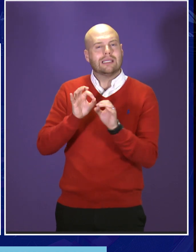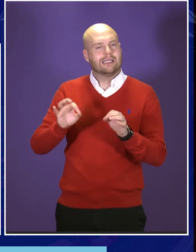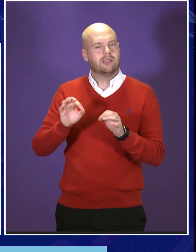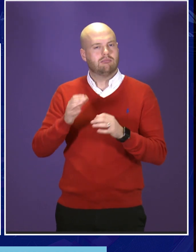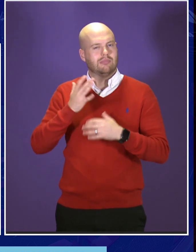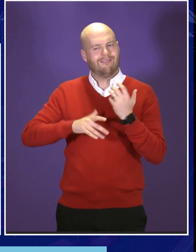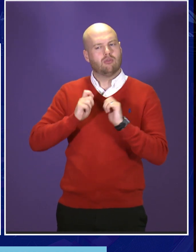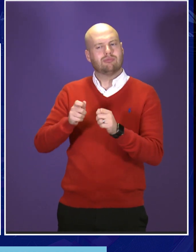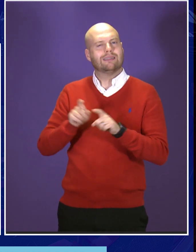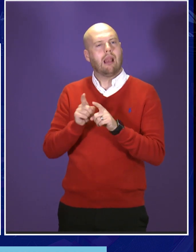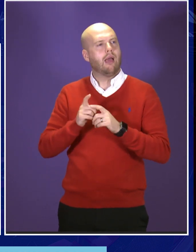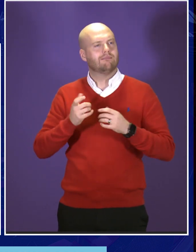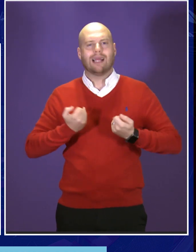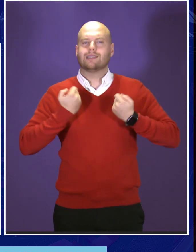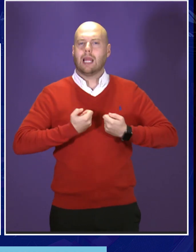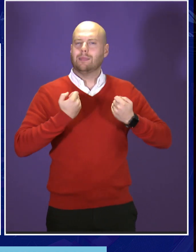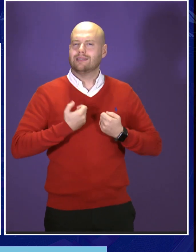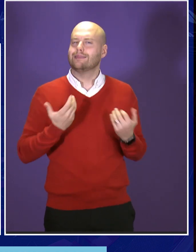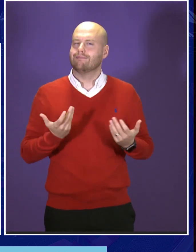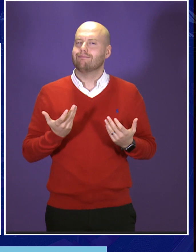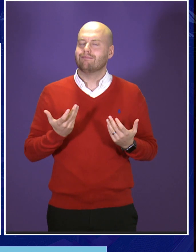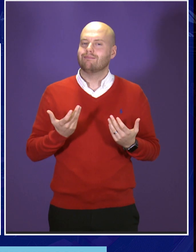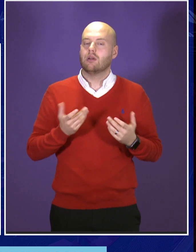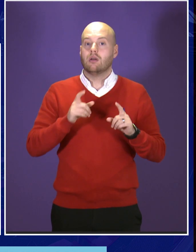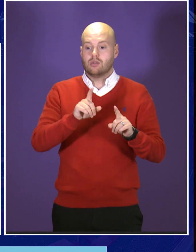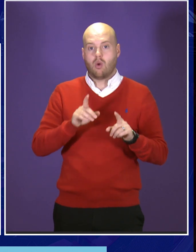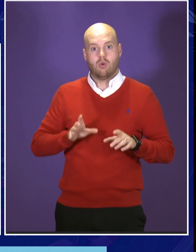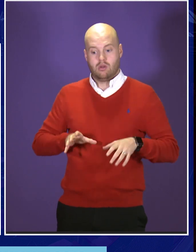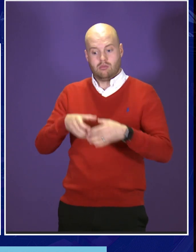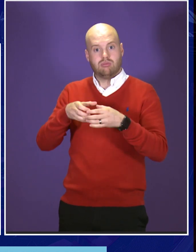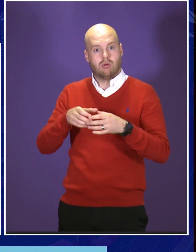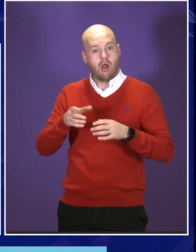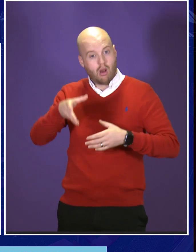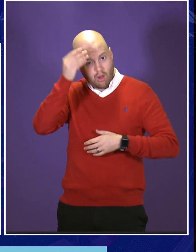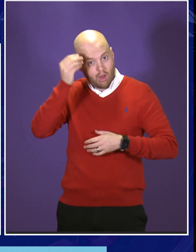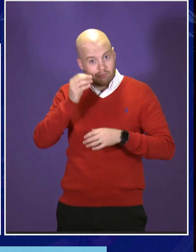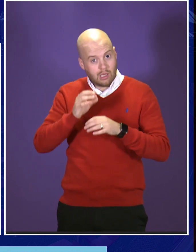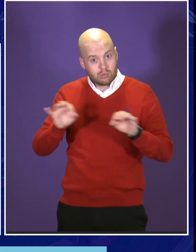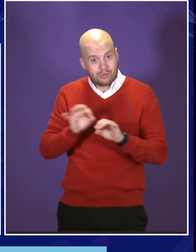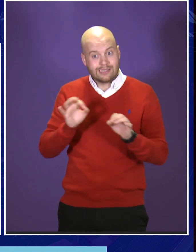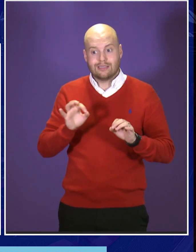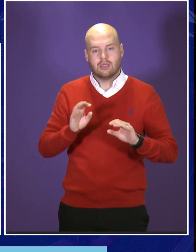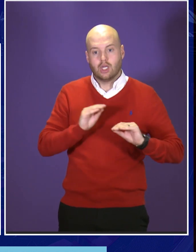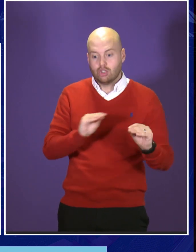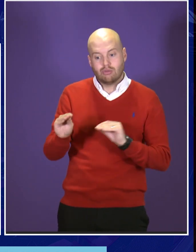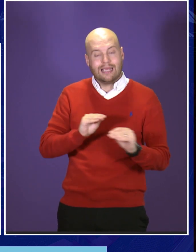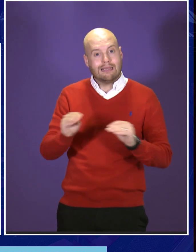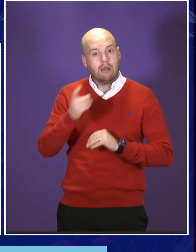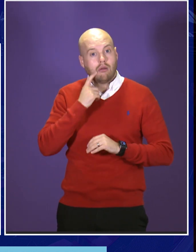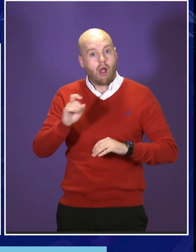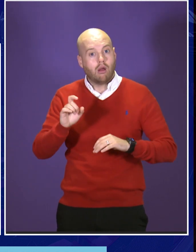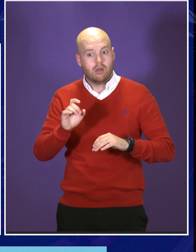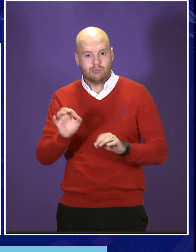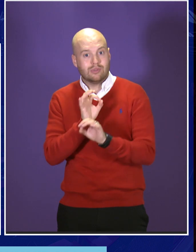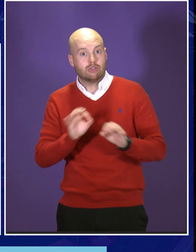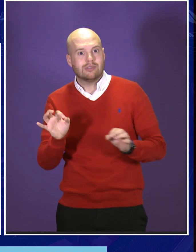Instead, the practice of learning music and training of young musicians were means of attaining spiritual union, preserving